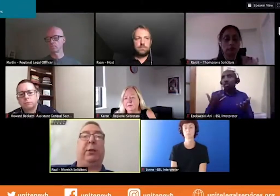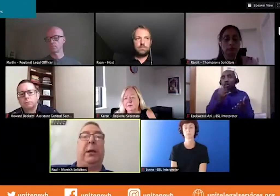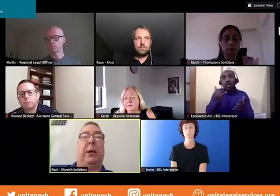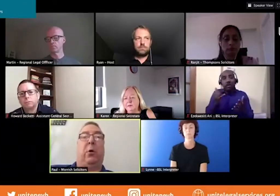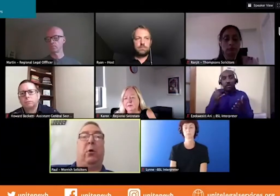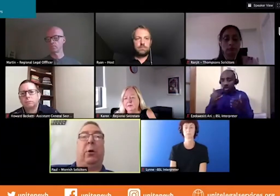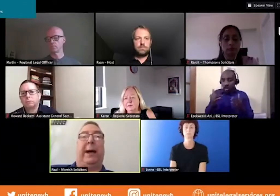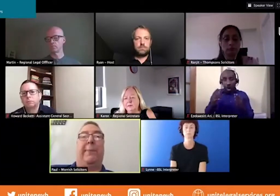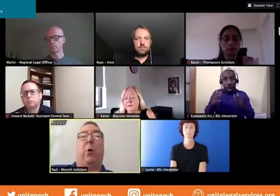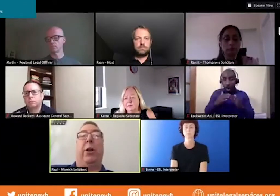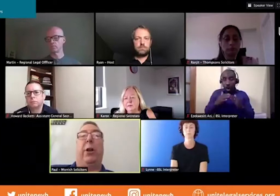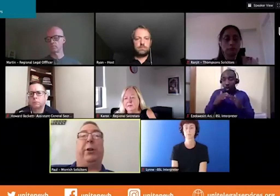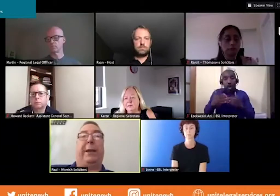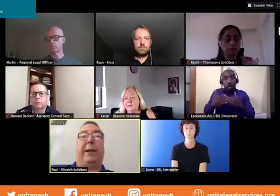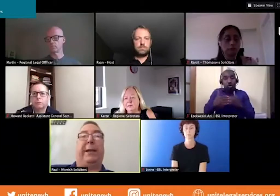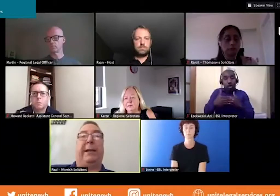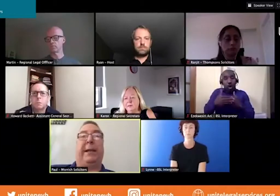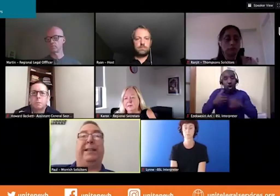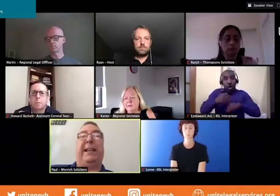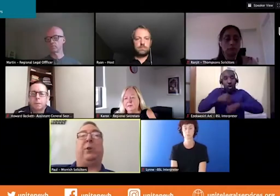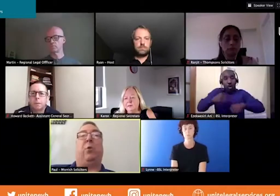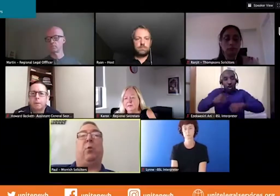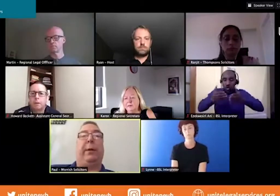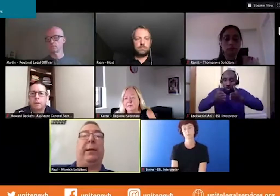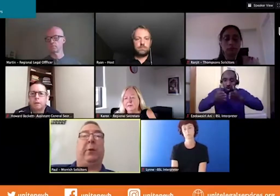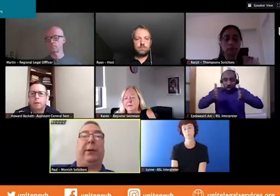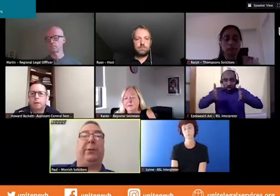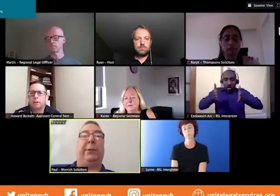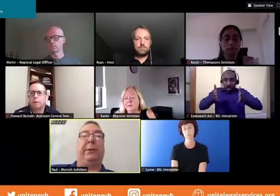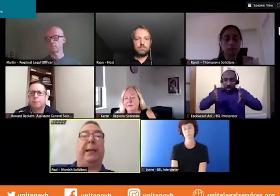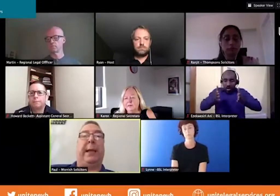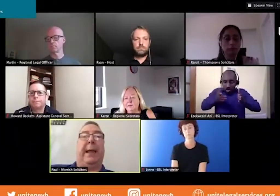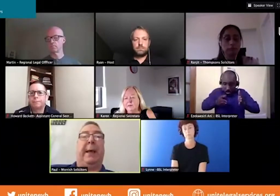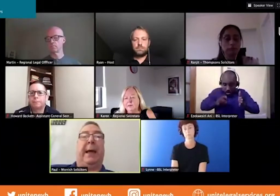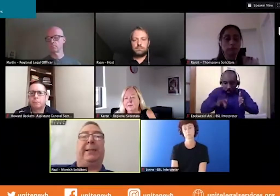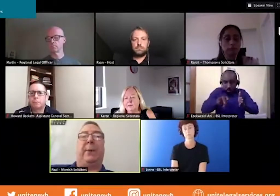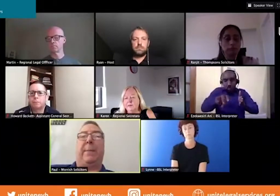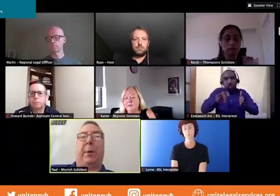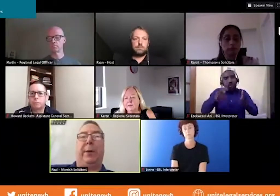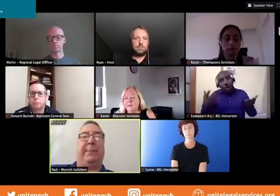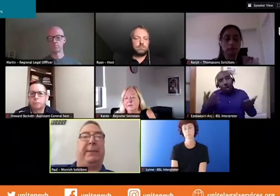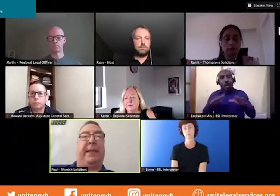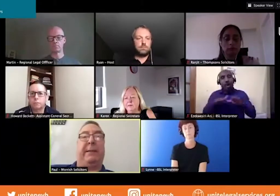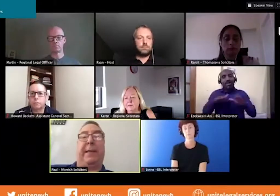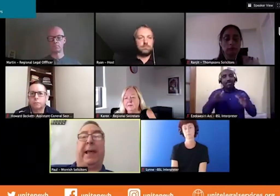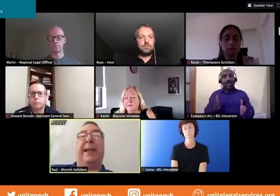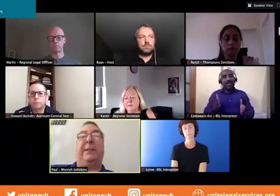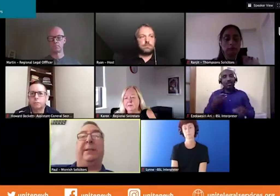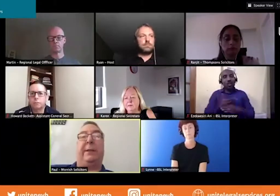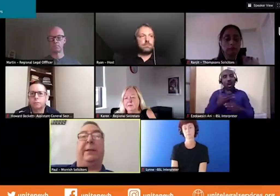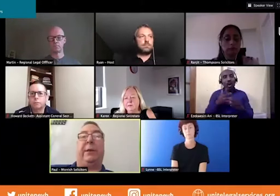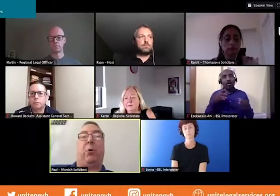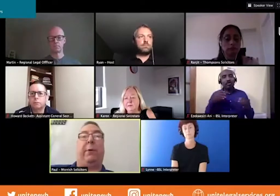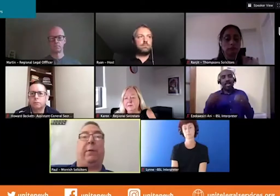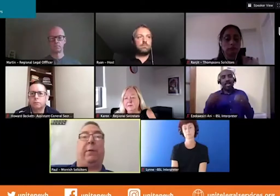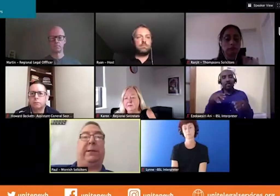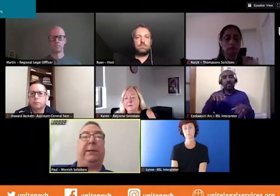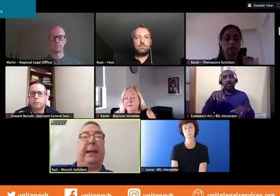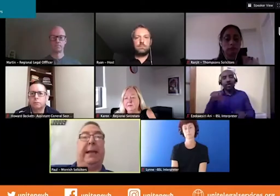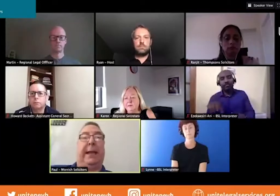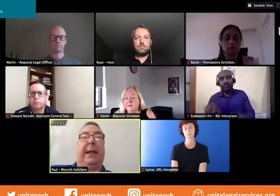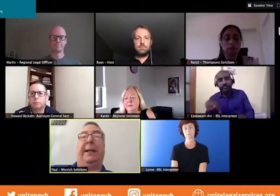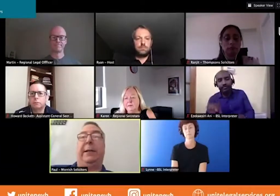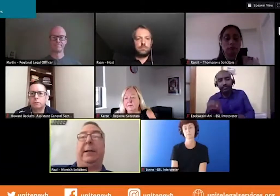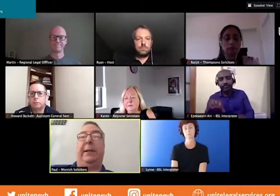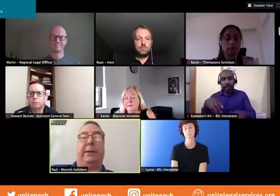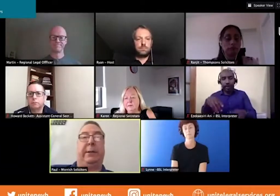doors or a more ergonomic desk or working conditions. And some employers seem to think that that ends at the door of the office,